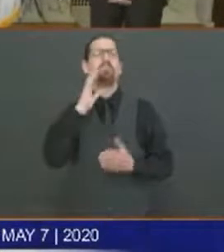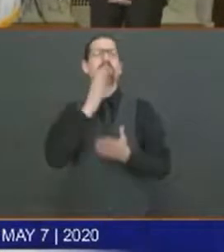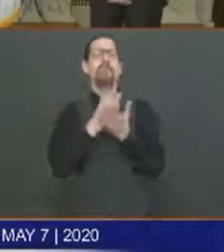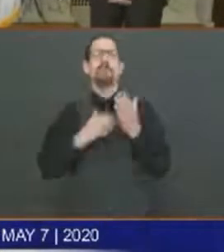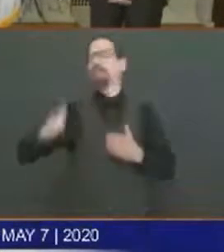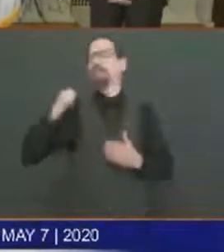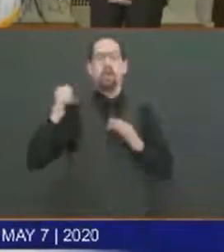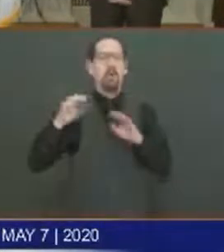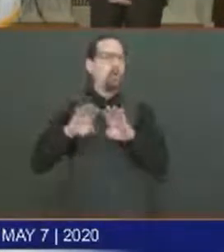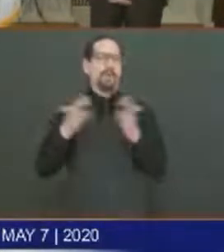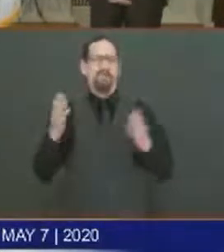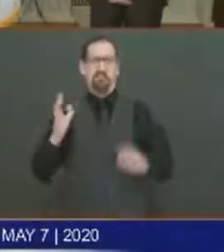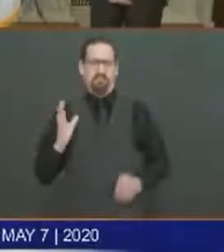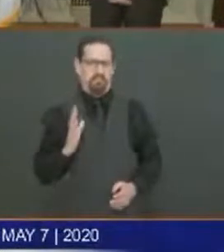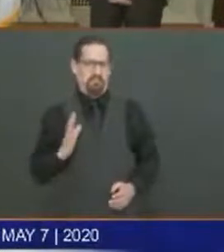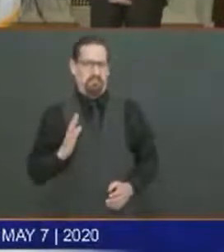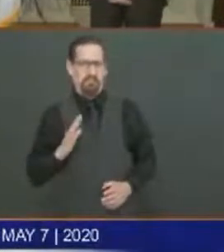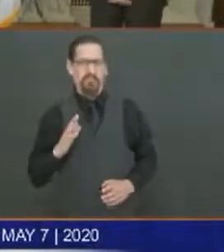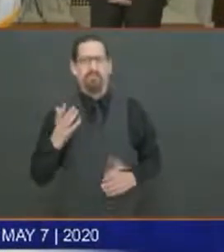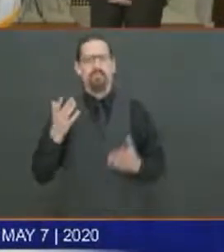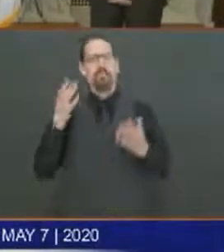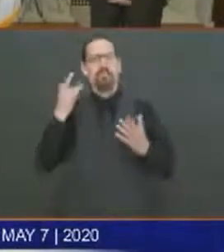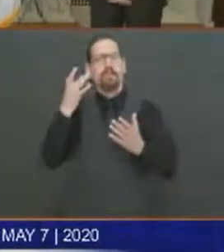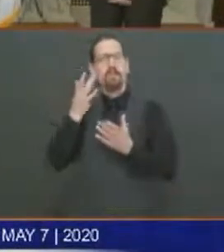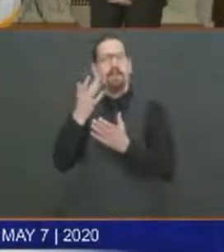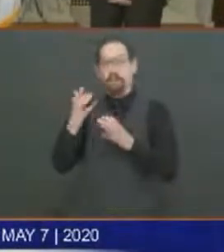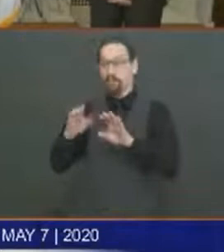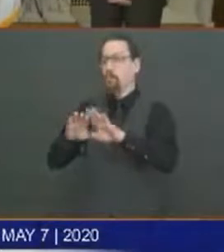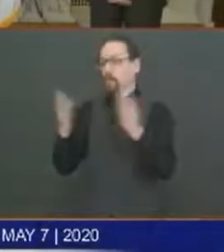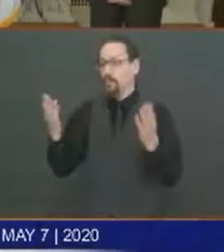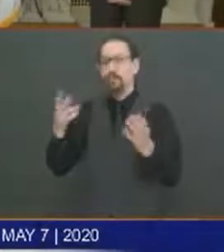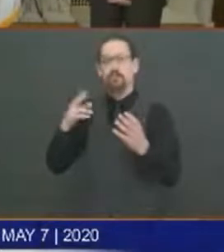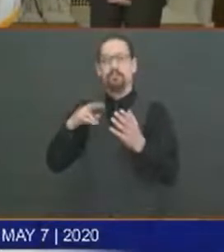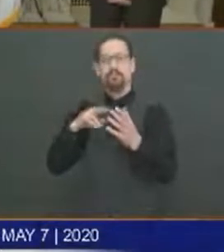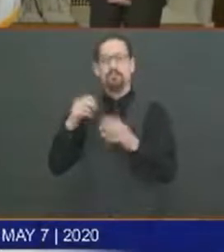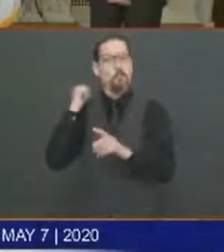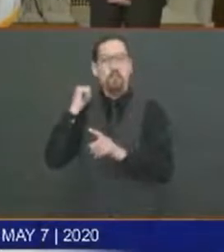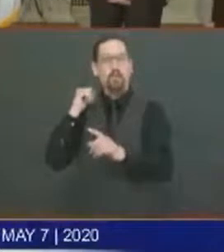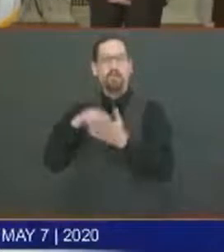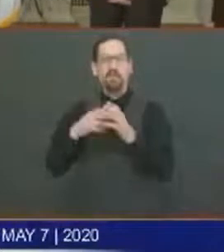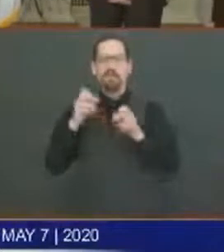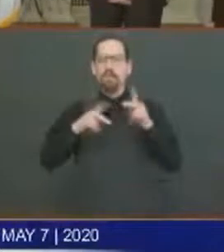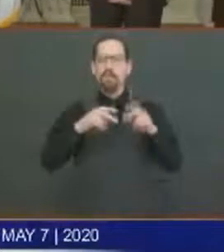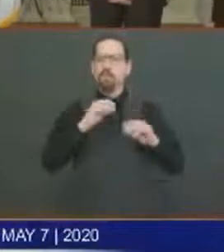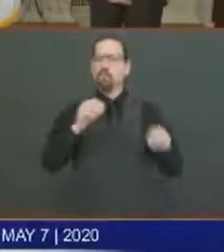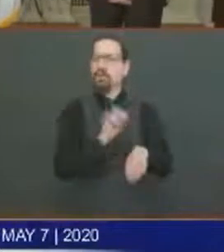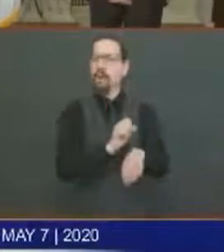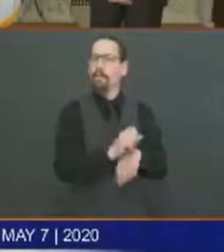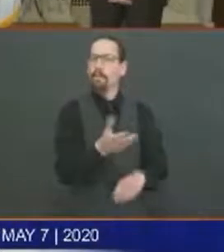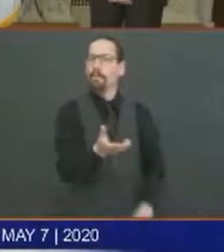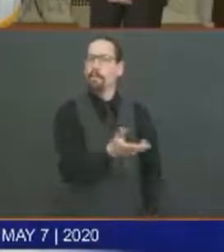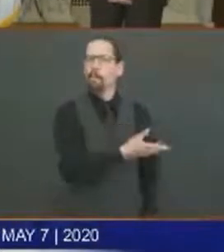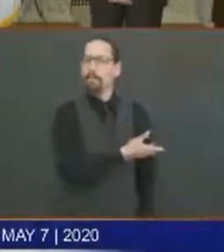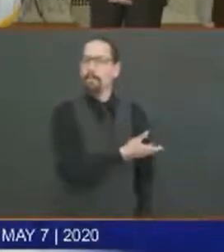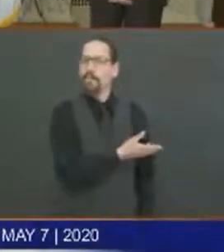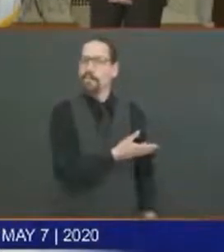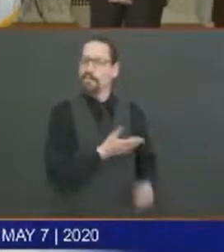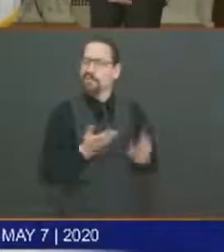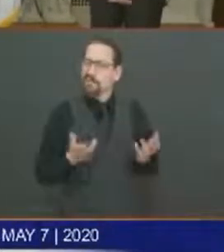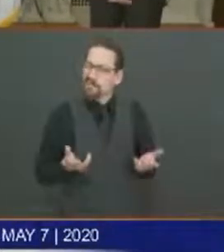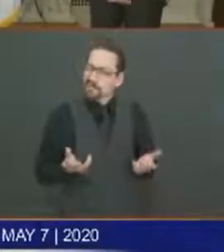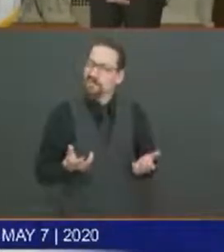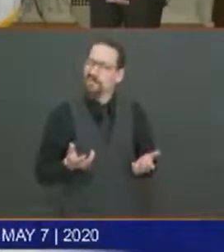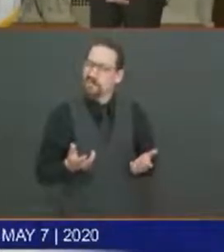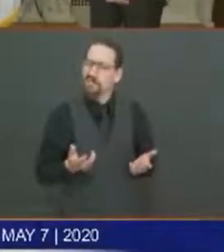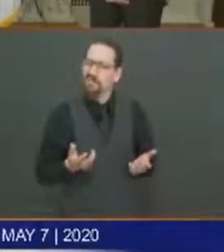now, and we're doing a huge amount of analysis, taking it slow, making sure it's safe, giving